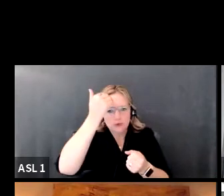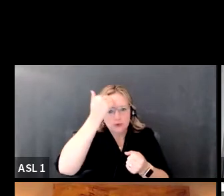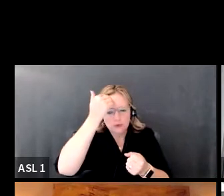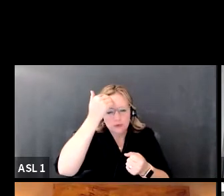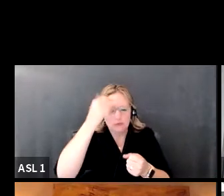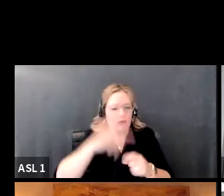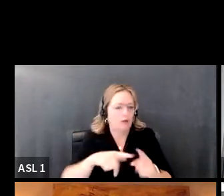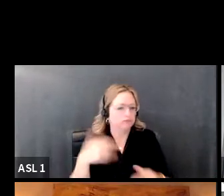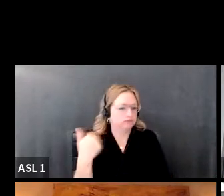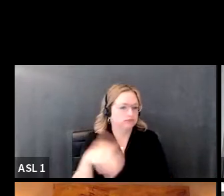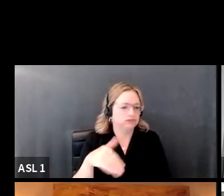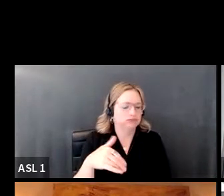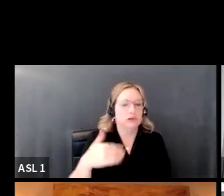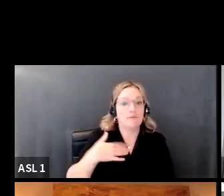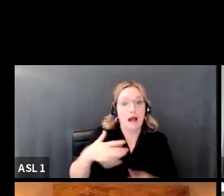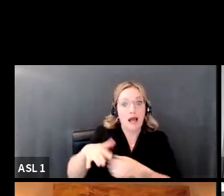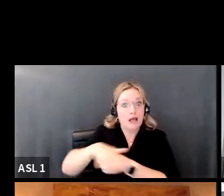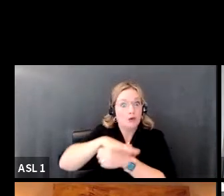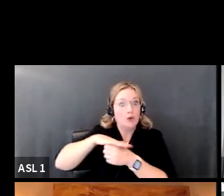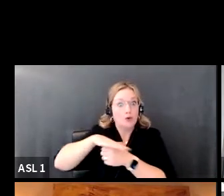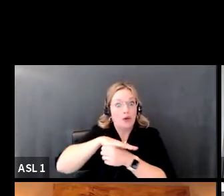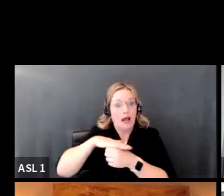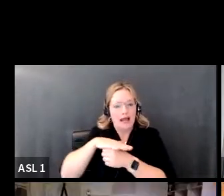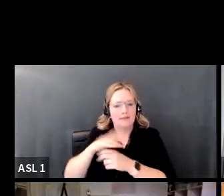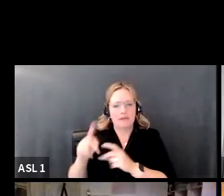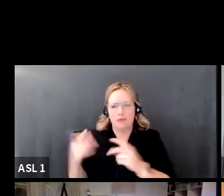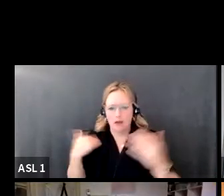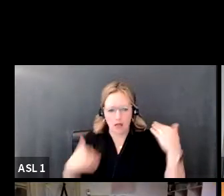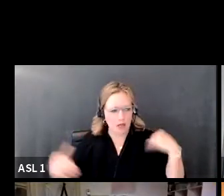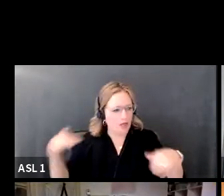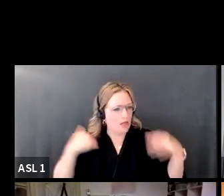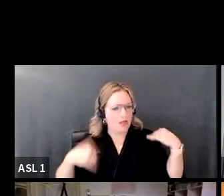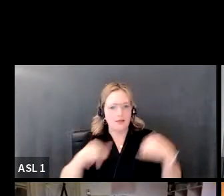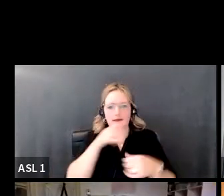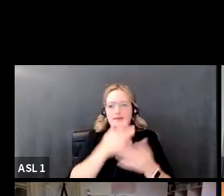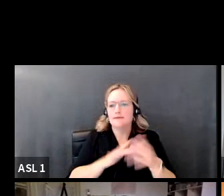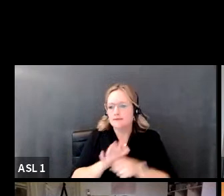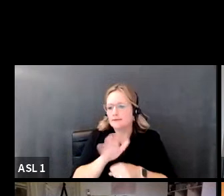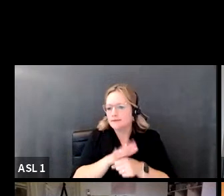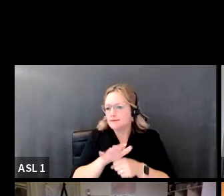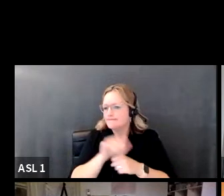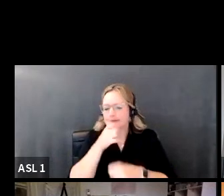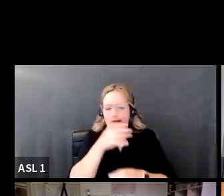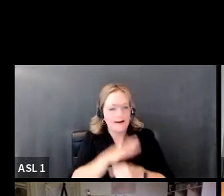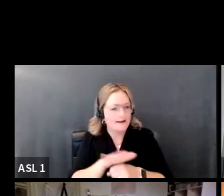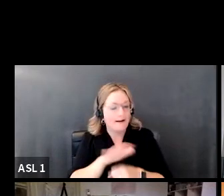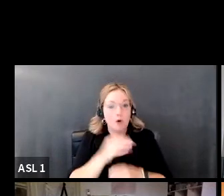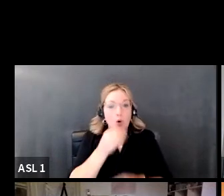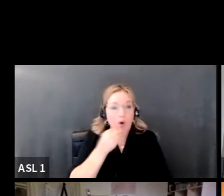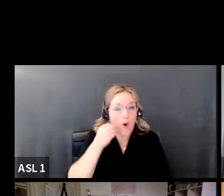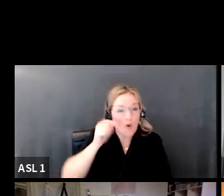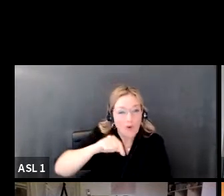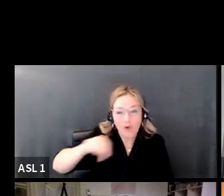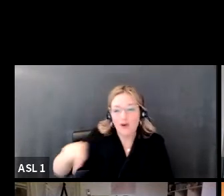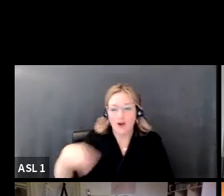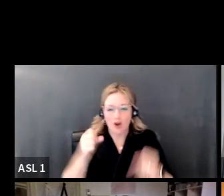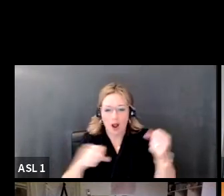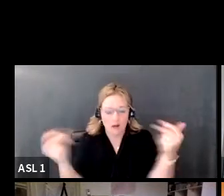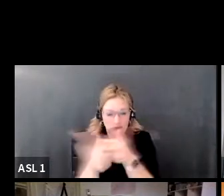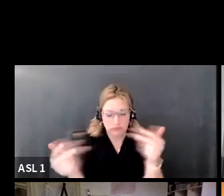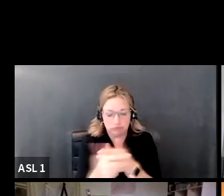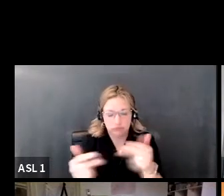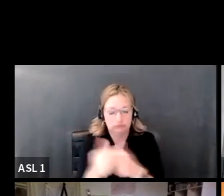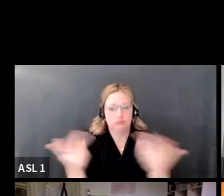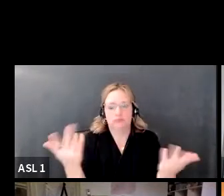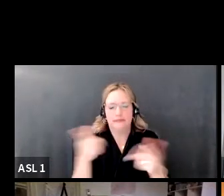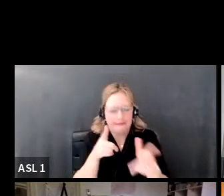summer not enough not enough not enough very legitimate concerns in our residential communities about speed and what